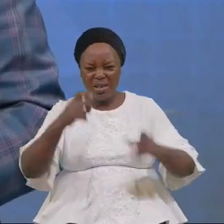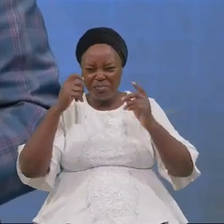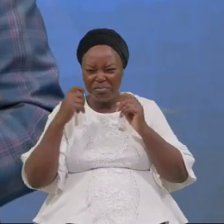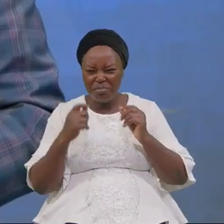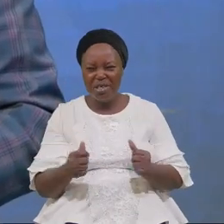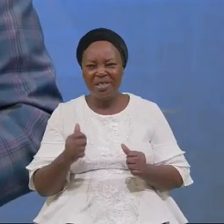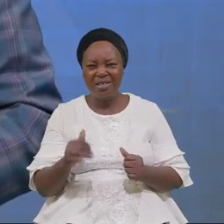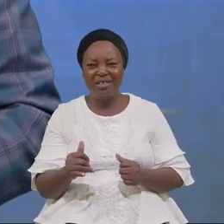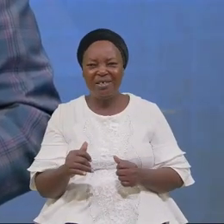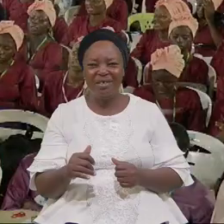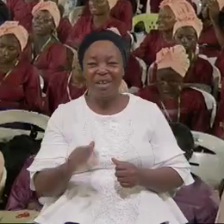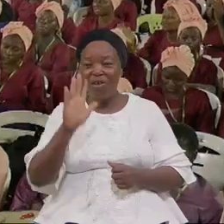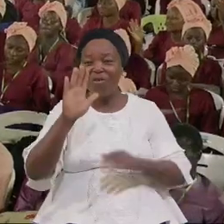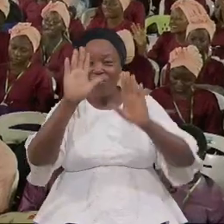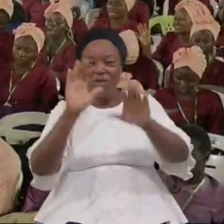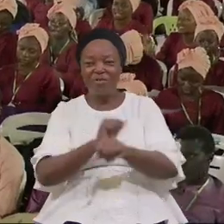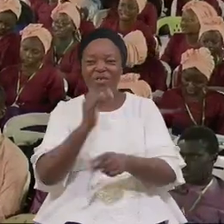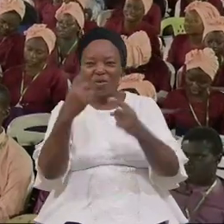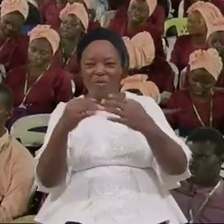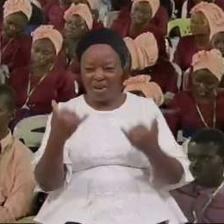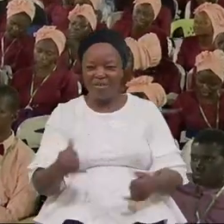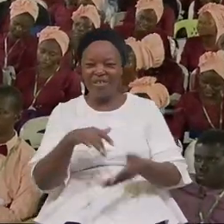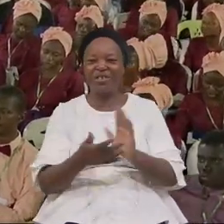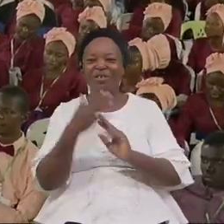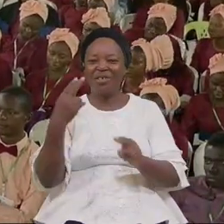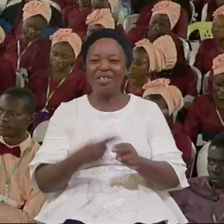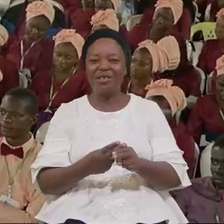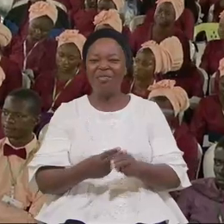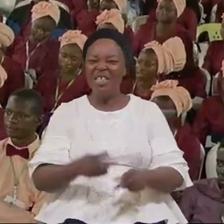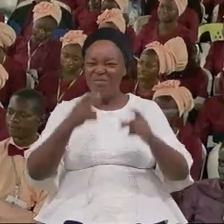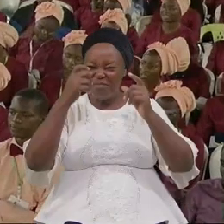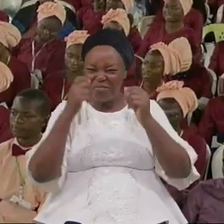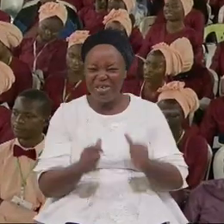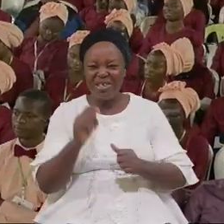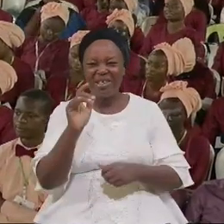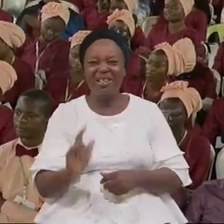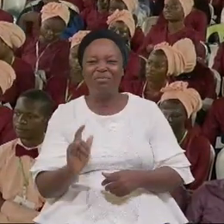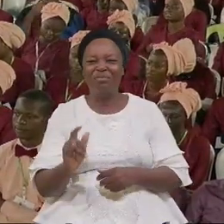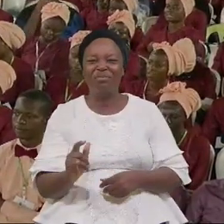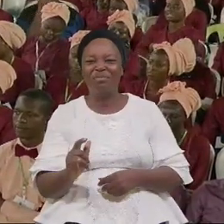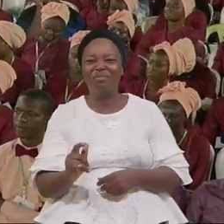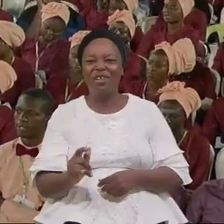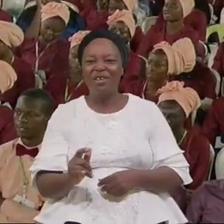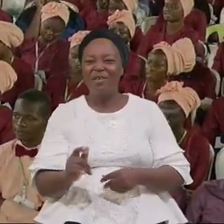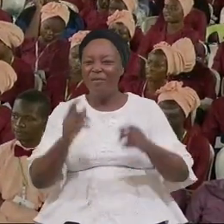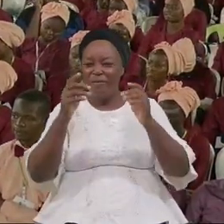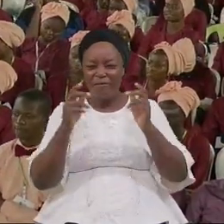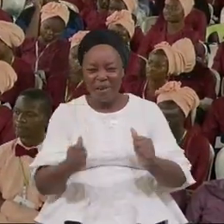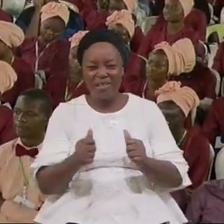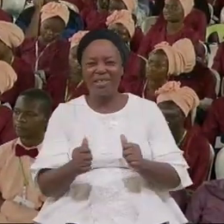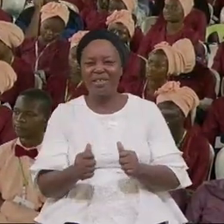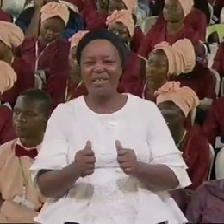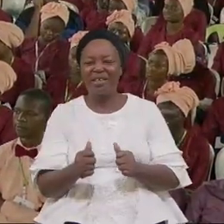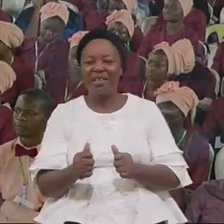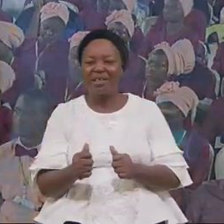your miracle is coming now. Immediately instantaneously. By the way, that's